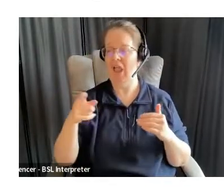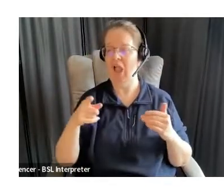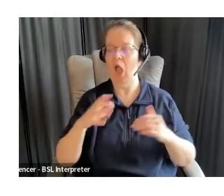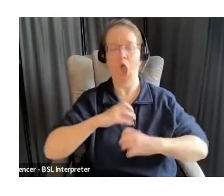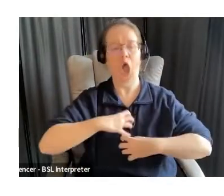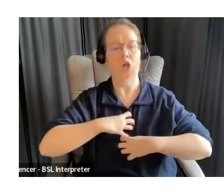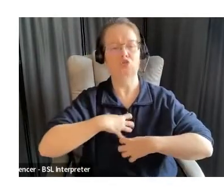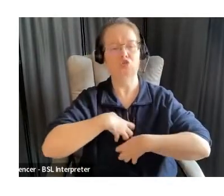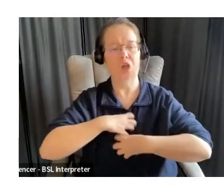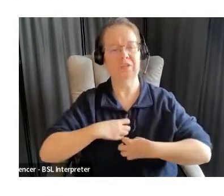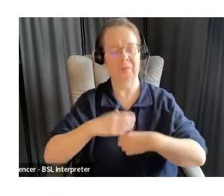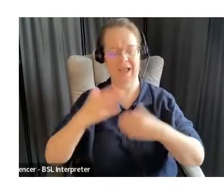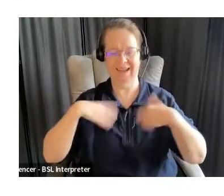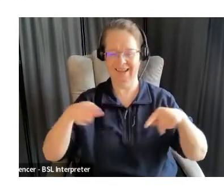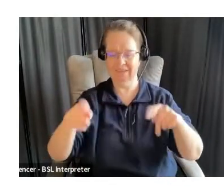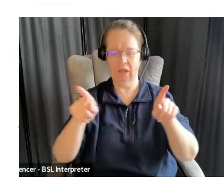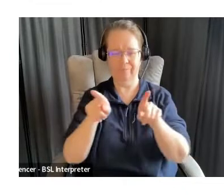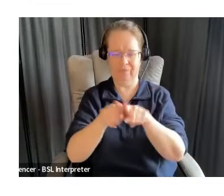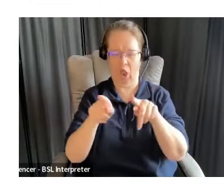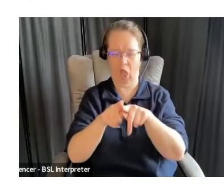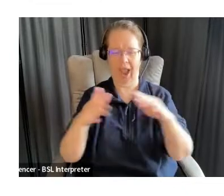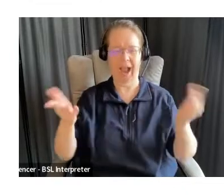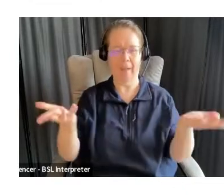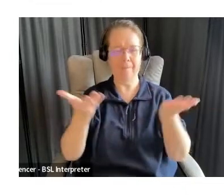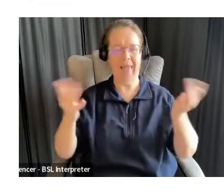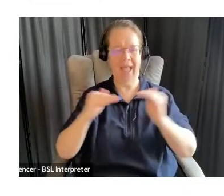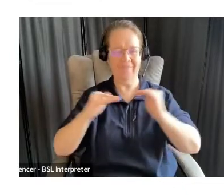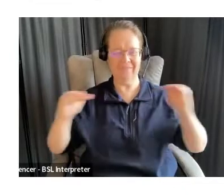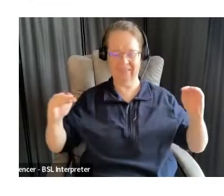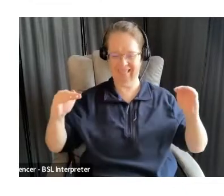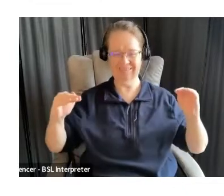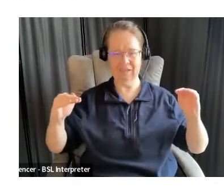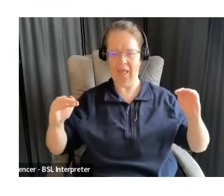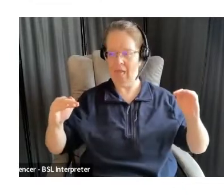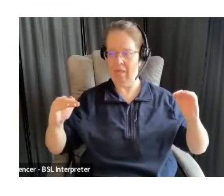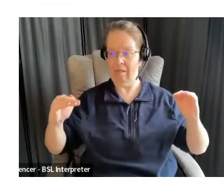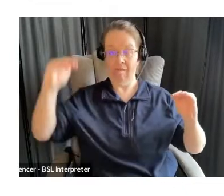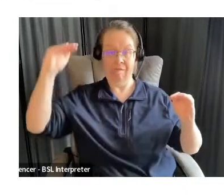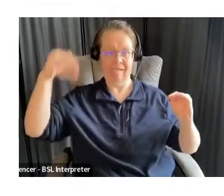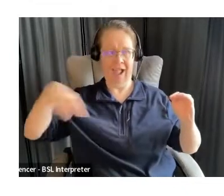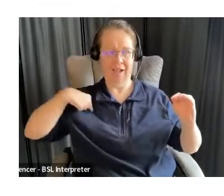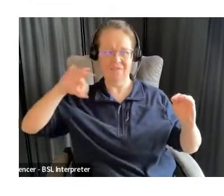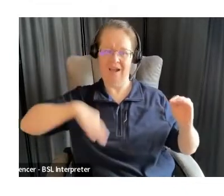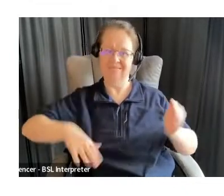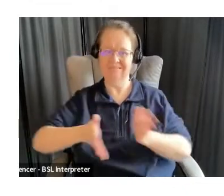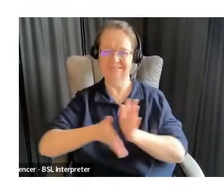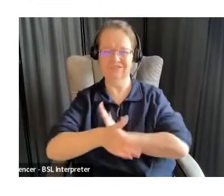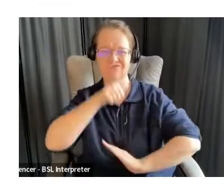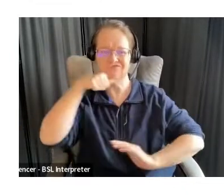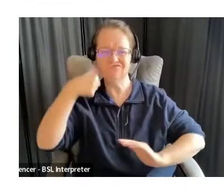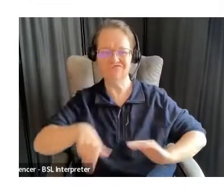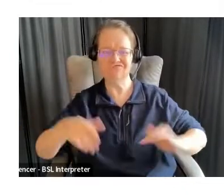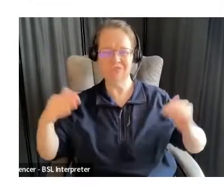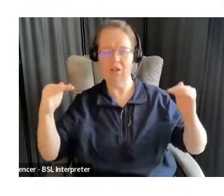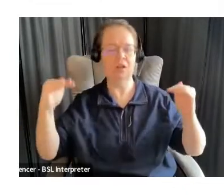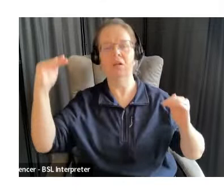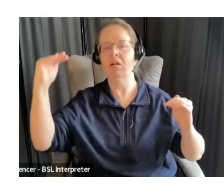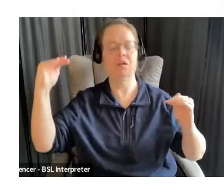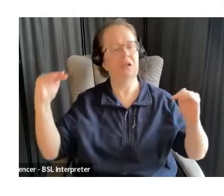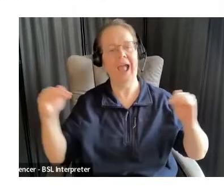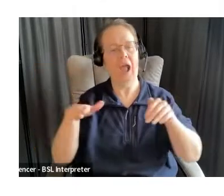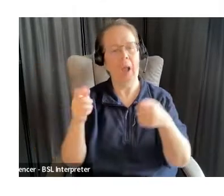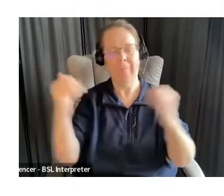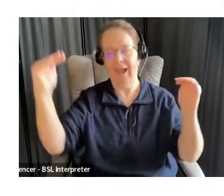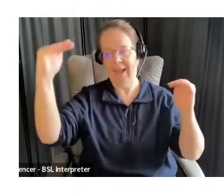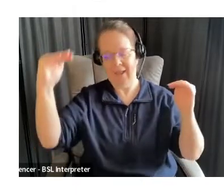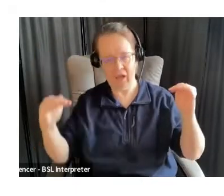are all about leveling out the playing field and not about putting you at an advantage. So Barry, it goes back to, again, that